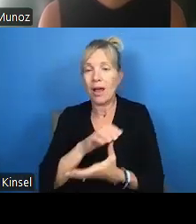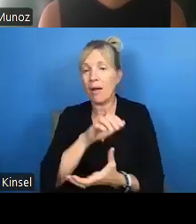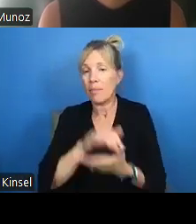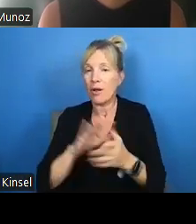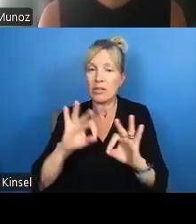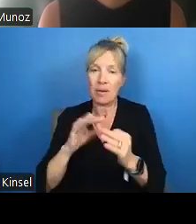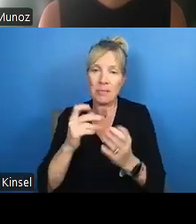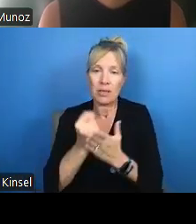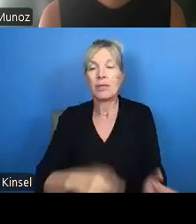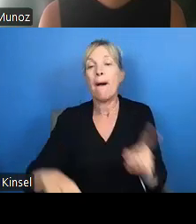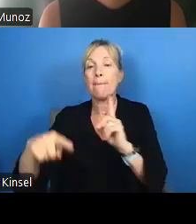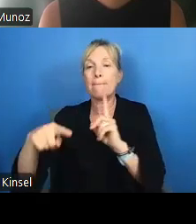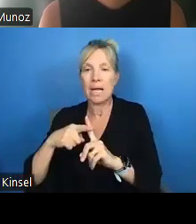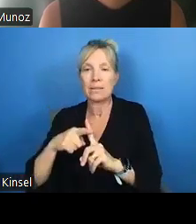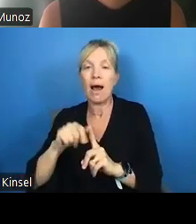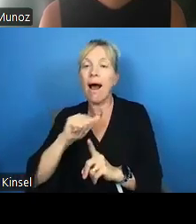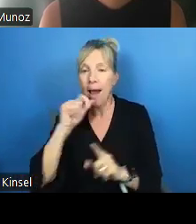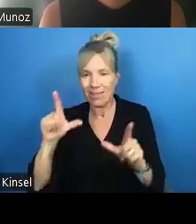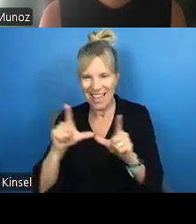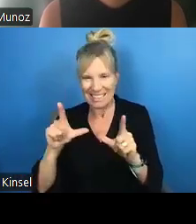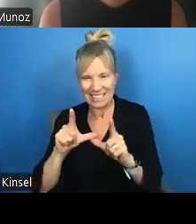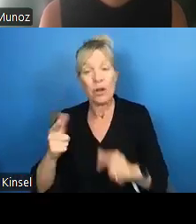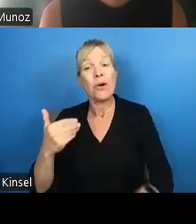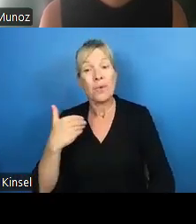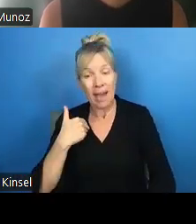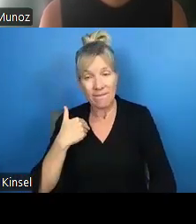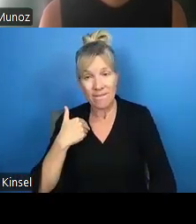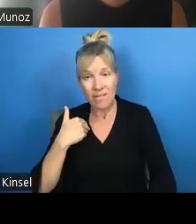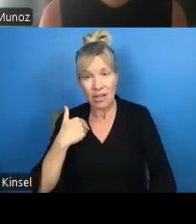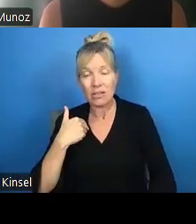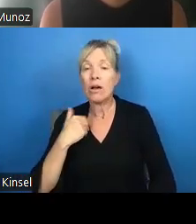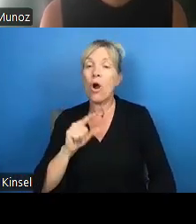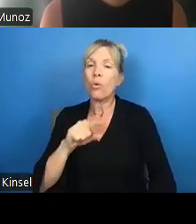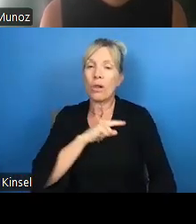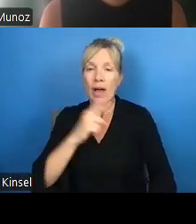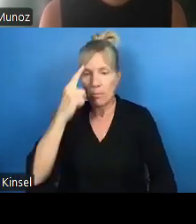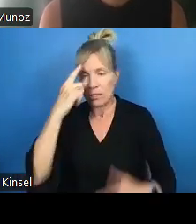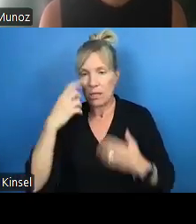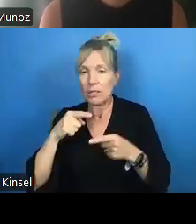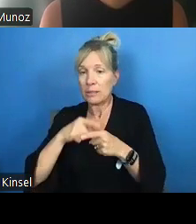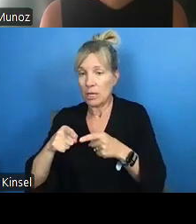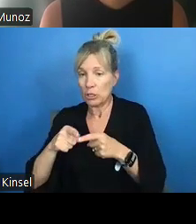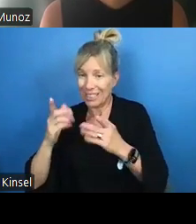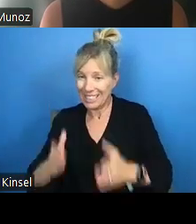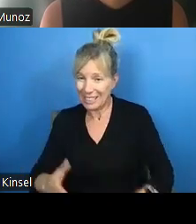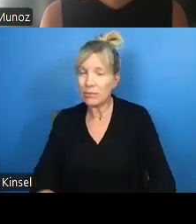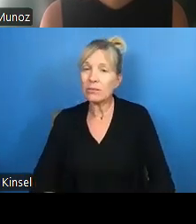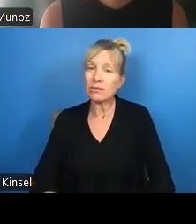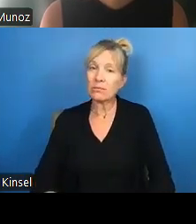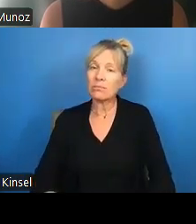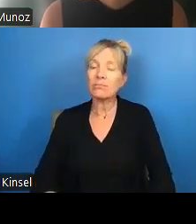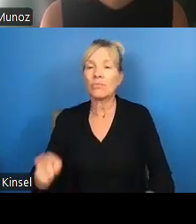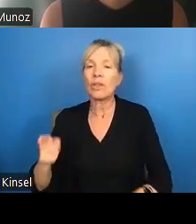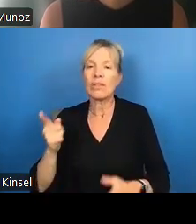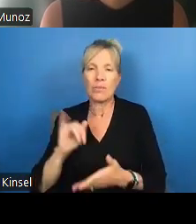therapist, as well as unlicensed. So we have a qualified mental health specialist credential